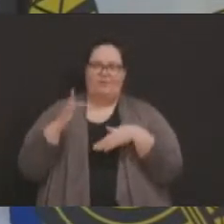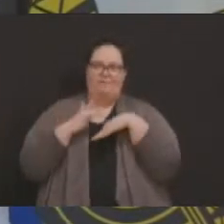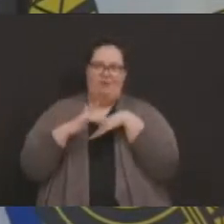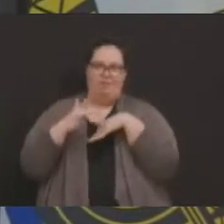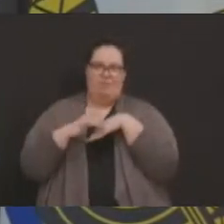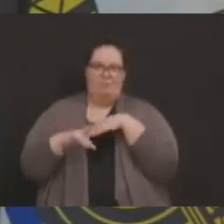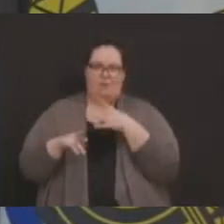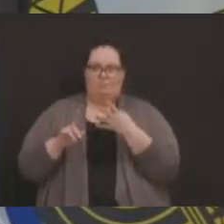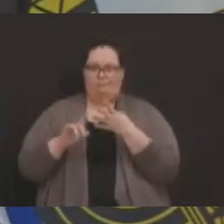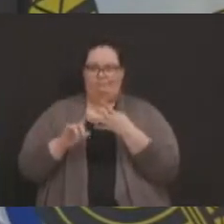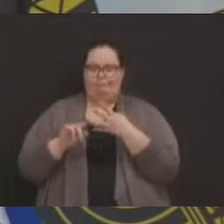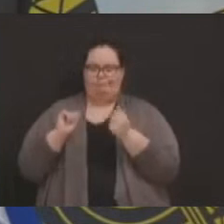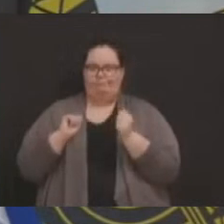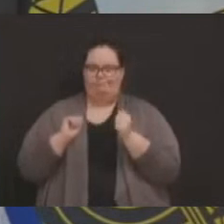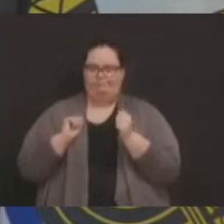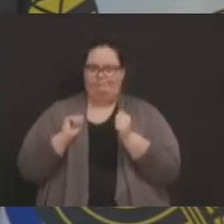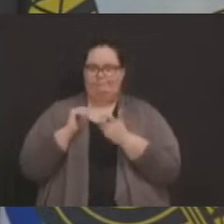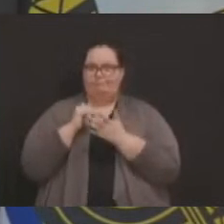for as well.